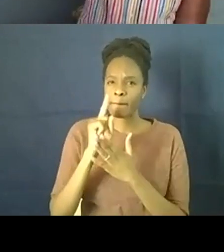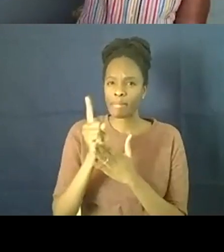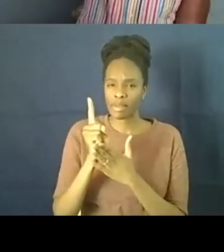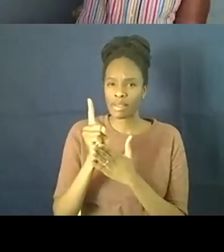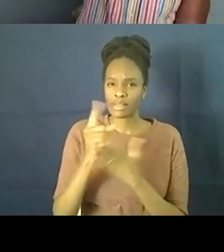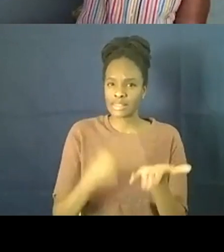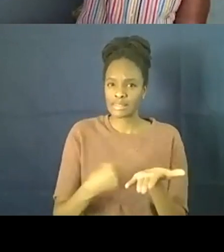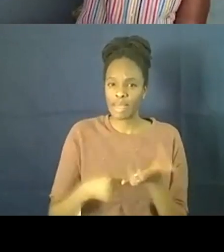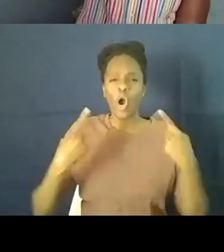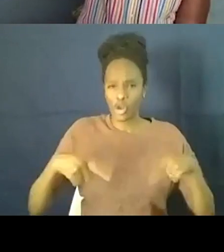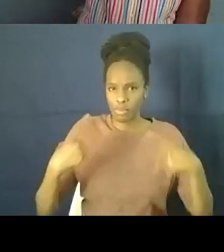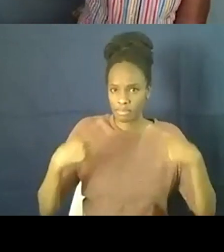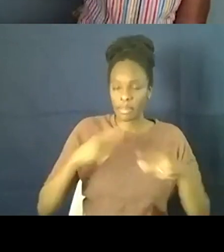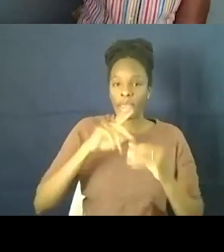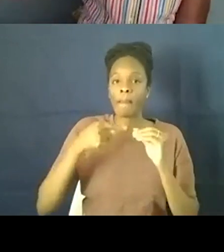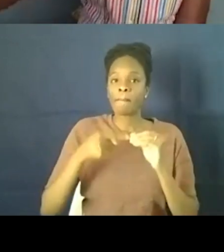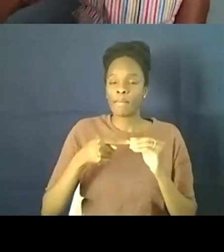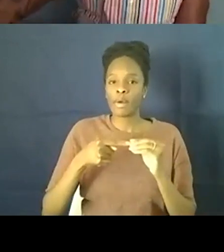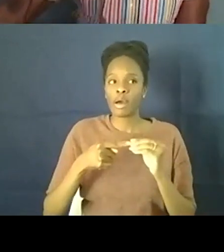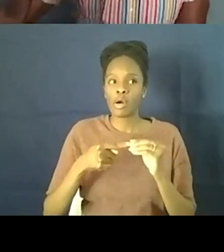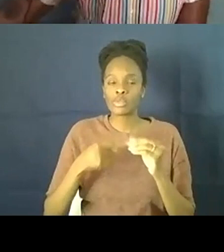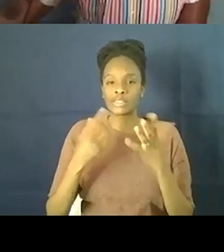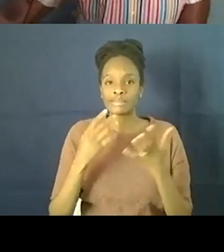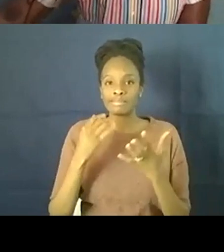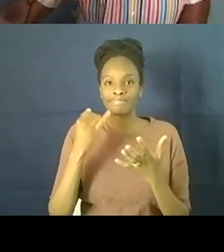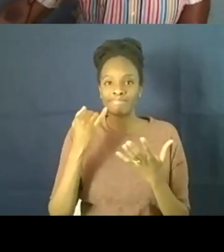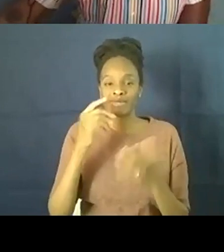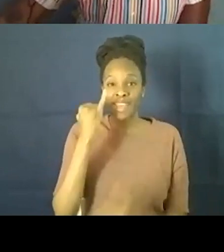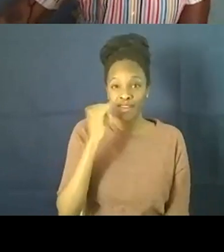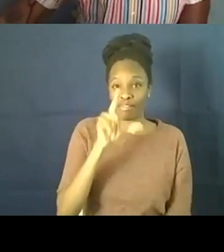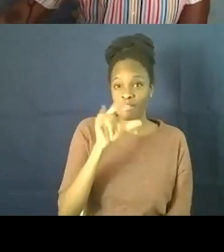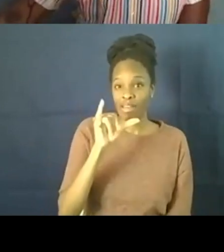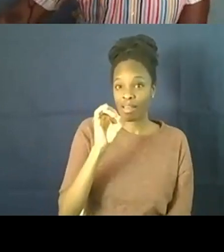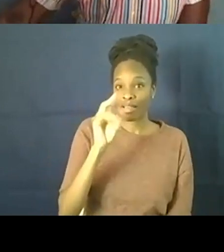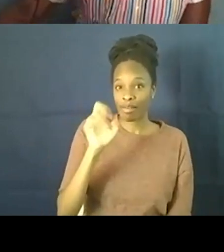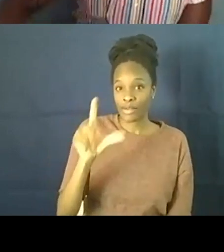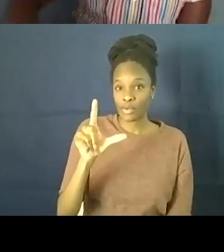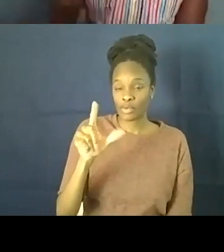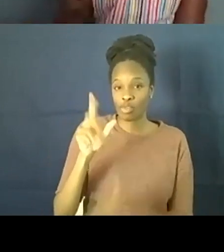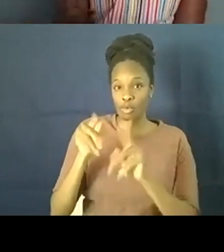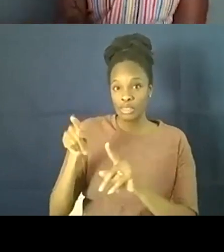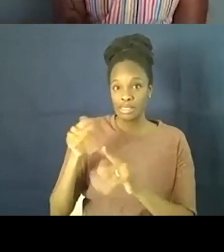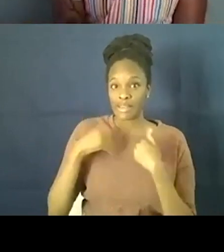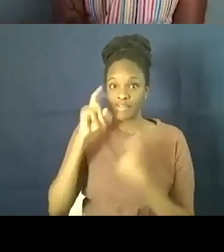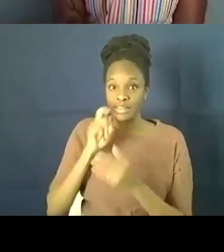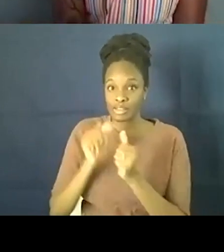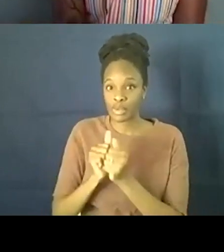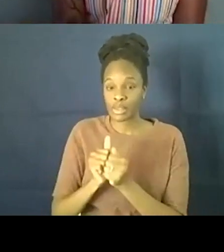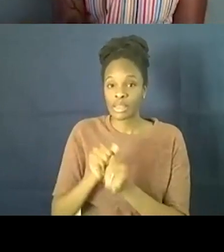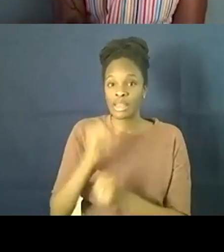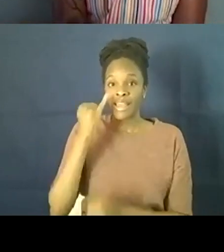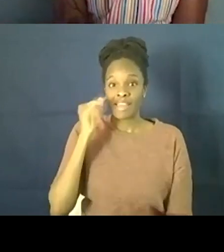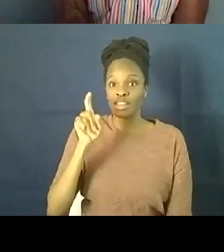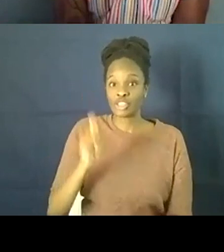debate argument about whether or not Lionel and the person he is hooking up with should be doing poppers in a